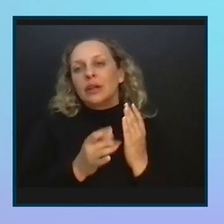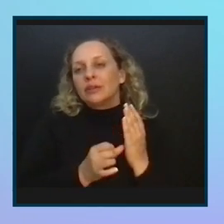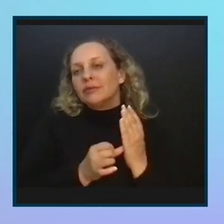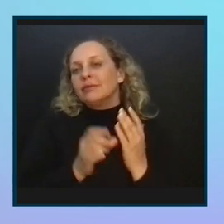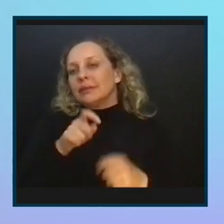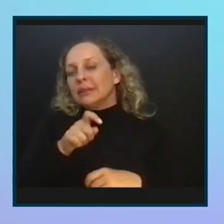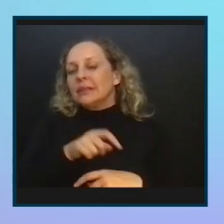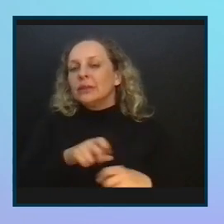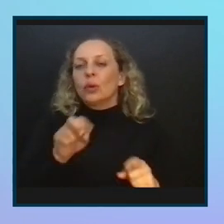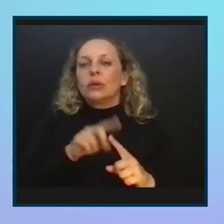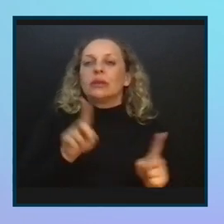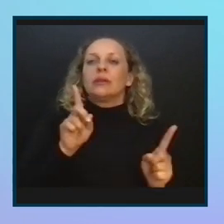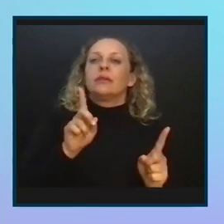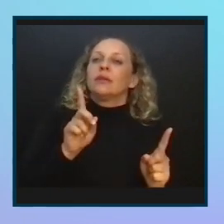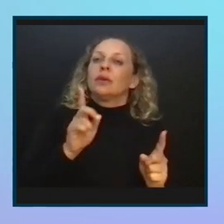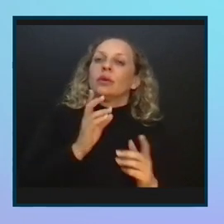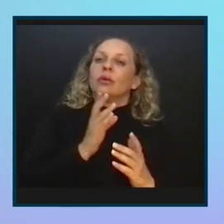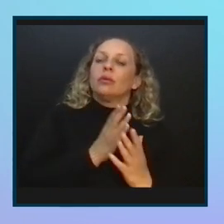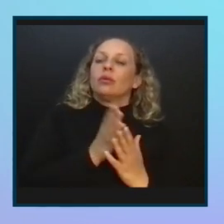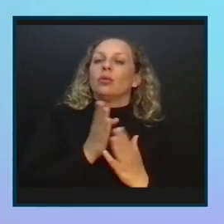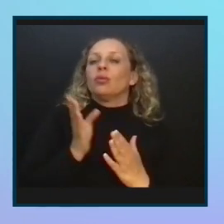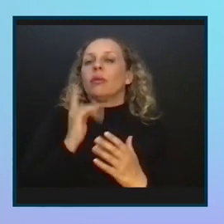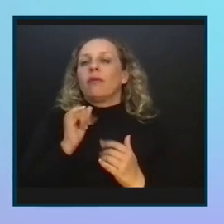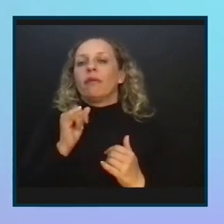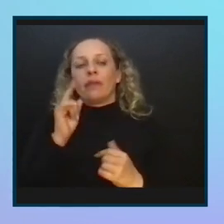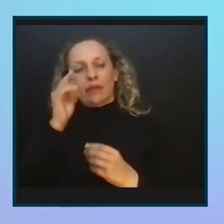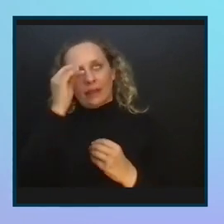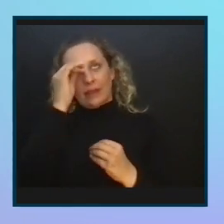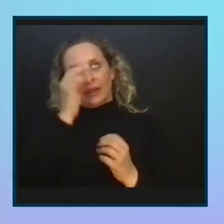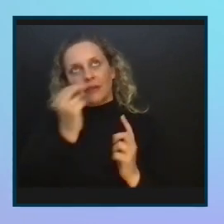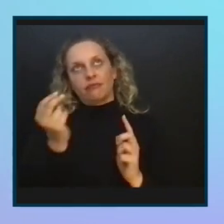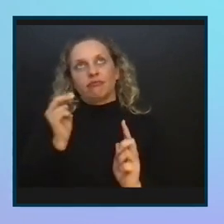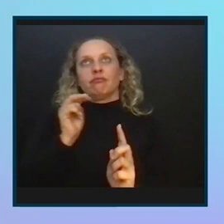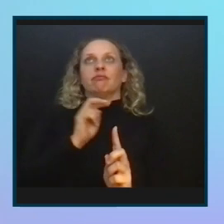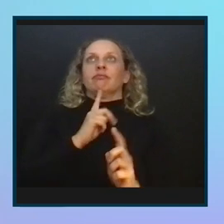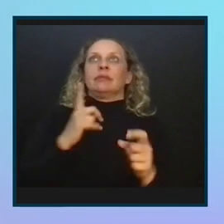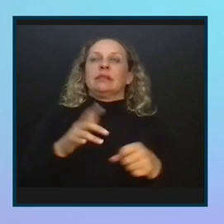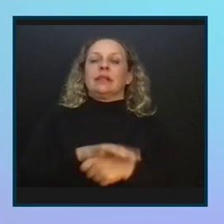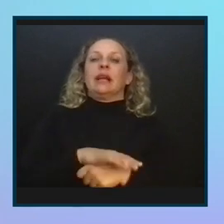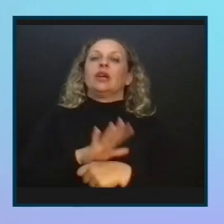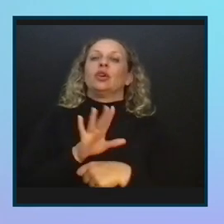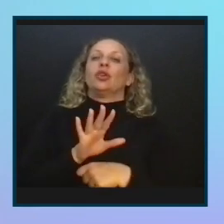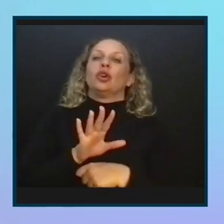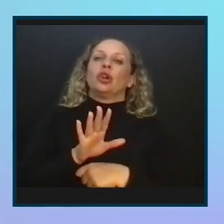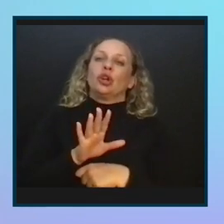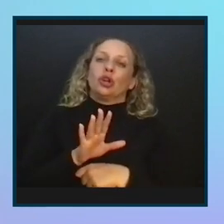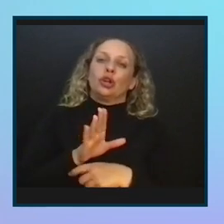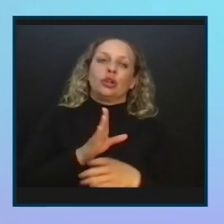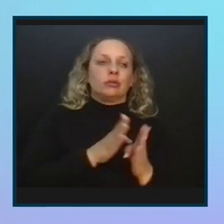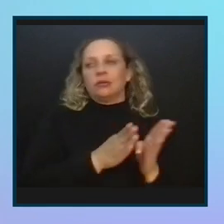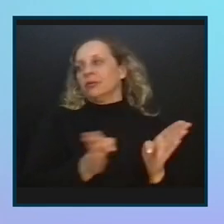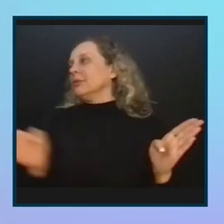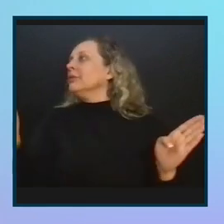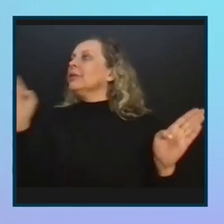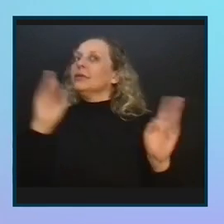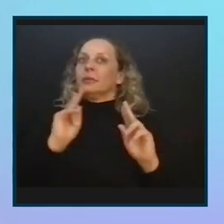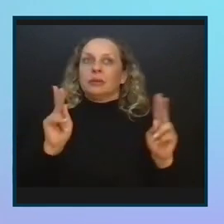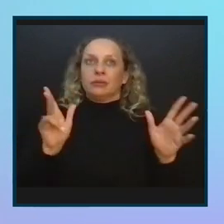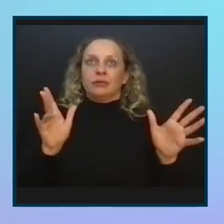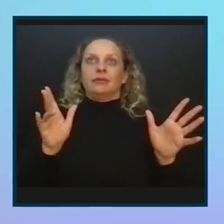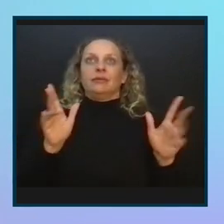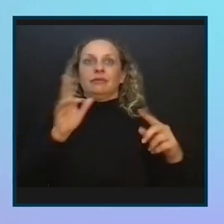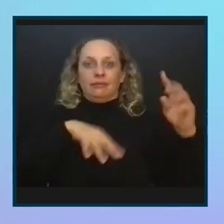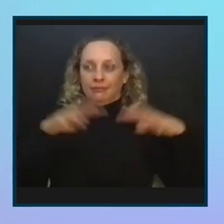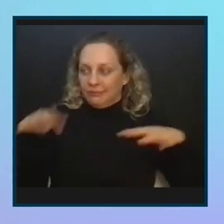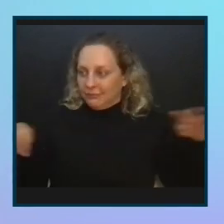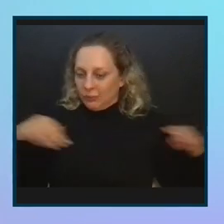different different ways of thinking. So we're trying to think about the entire sphere of humans as we're